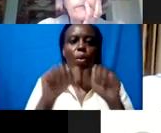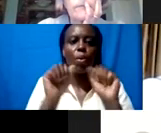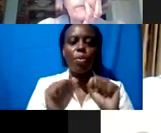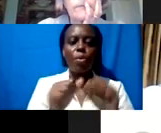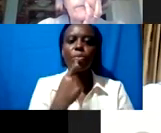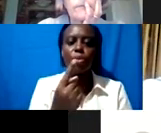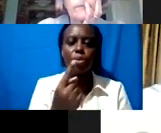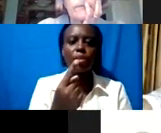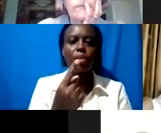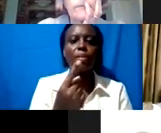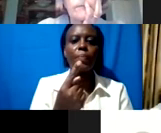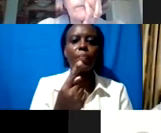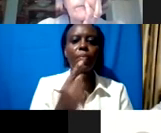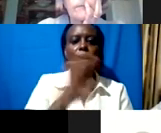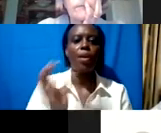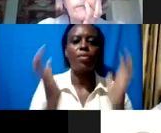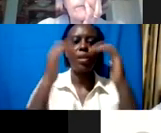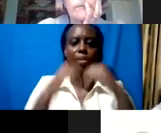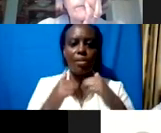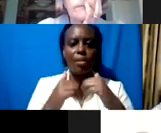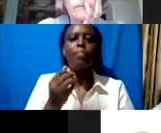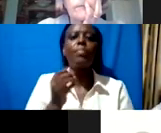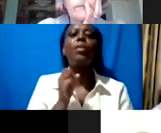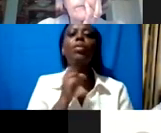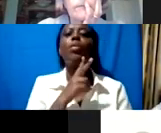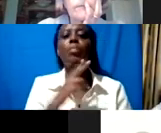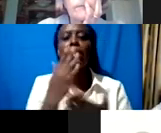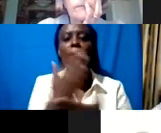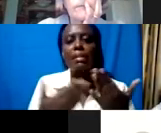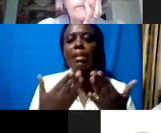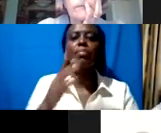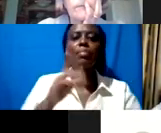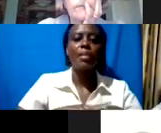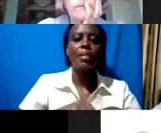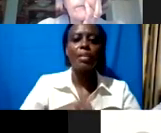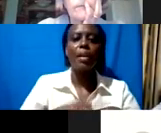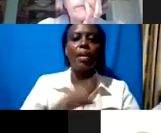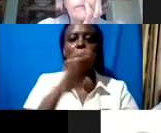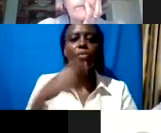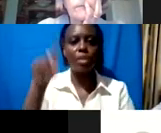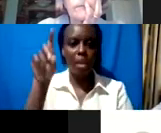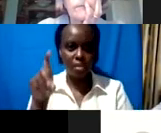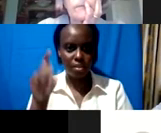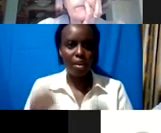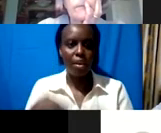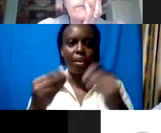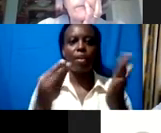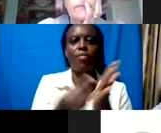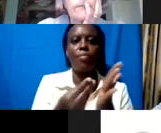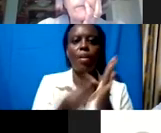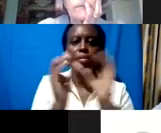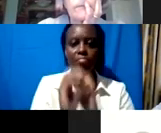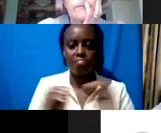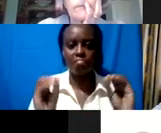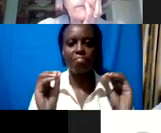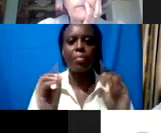the county assemblies have been complaining that sometimes the county executives don't give them money and so on.